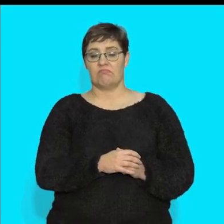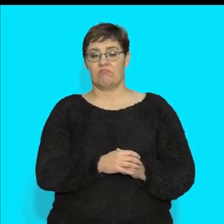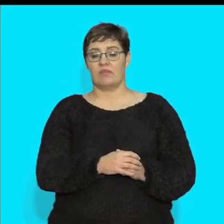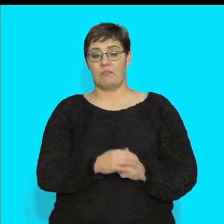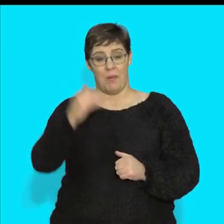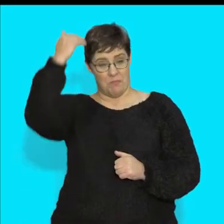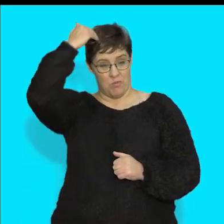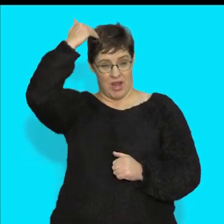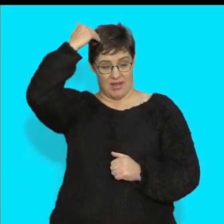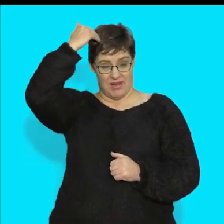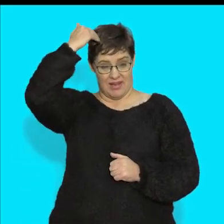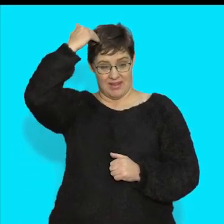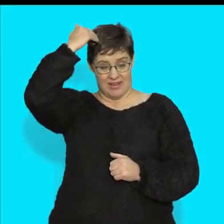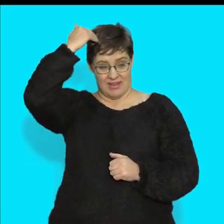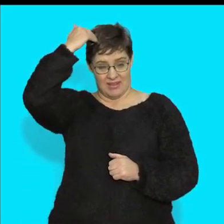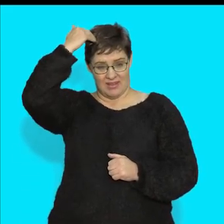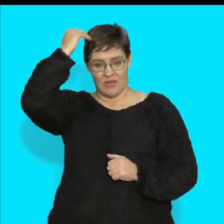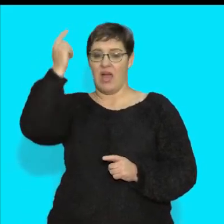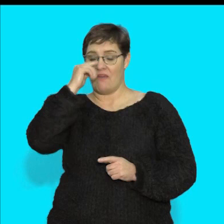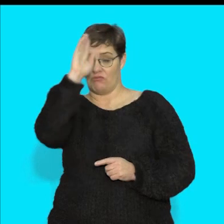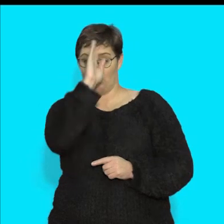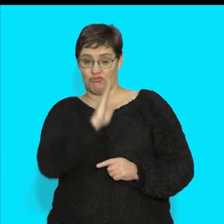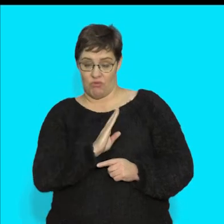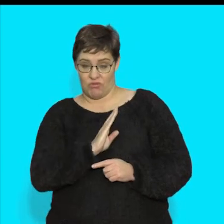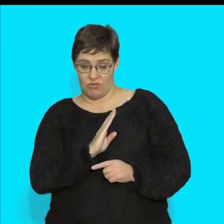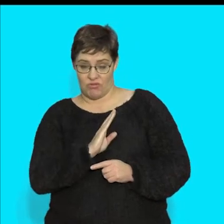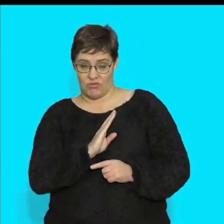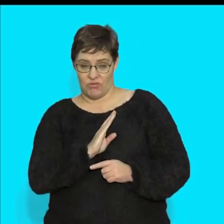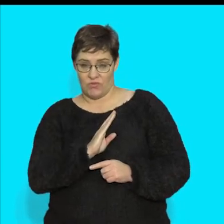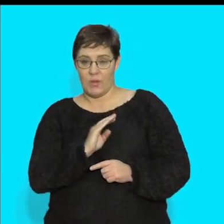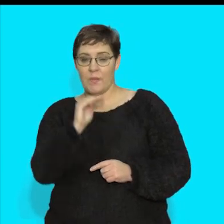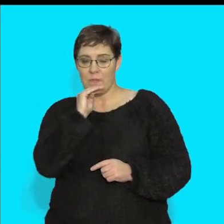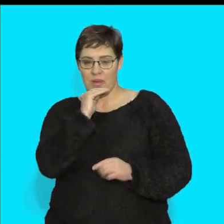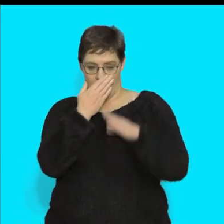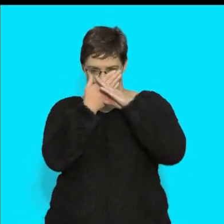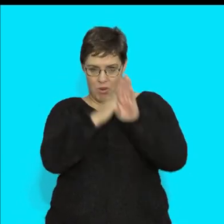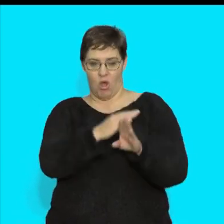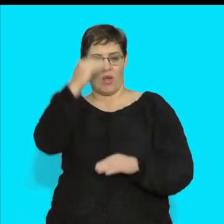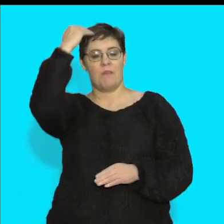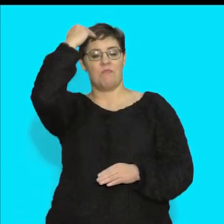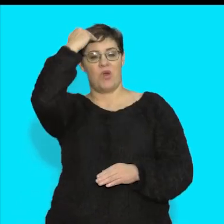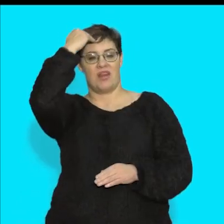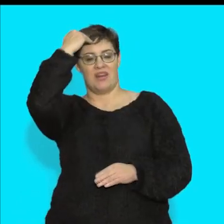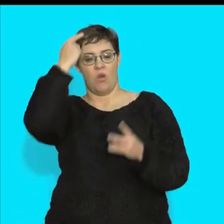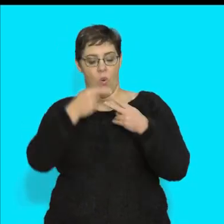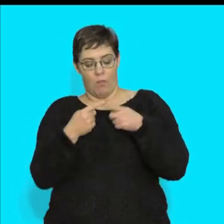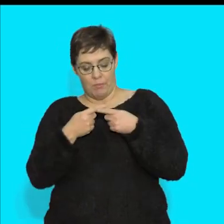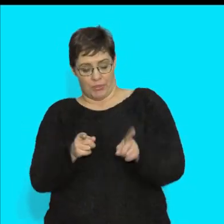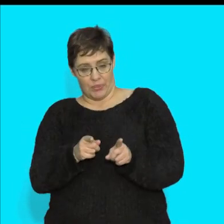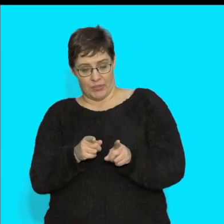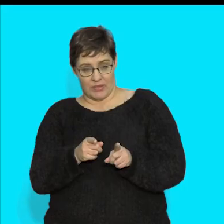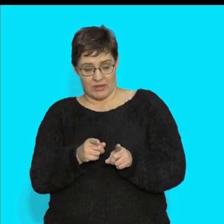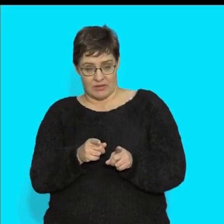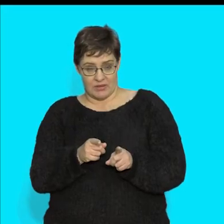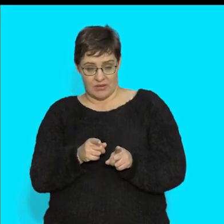my brain, a stroke, right, is a blockage or it bursts,